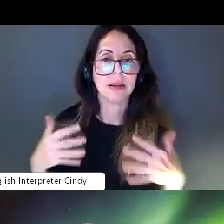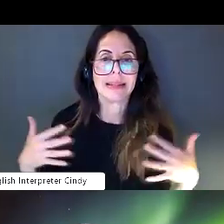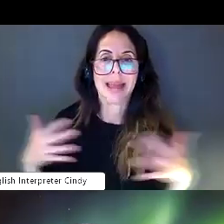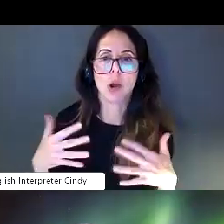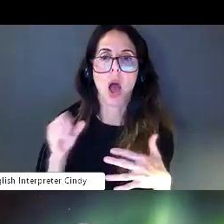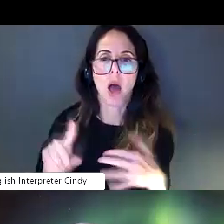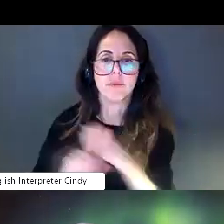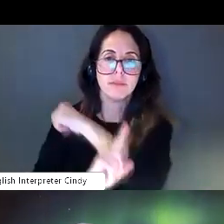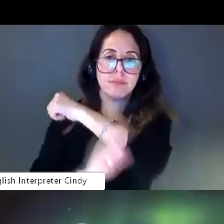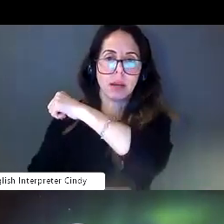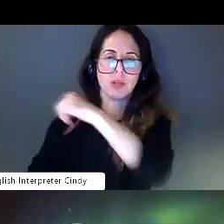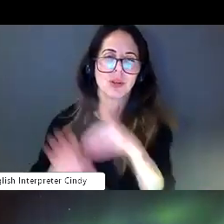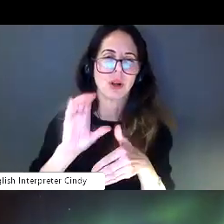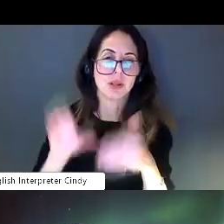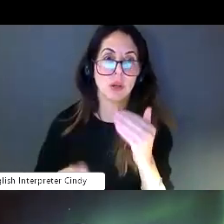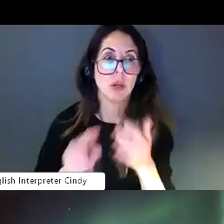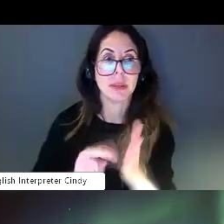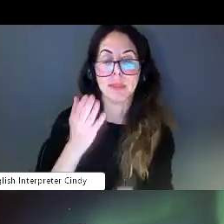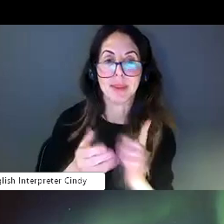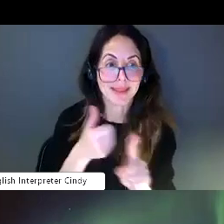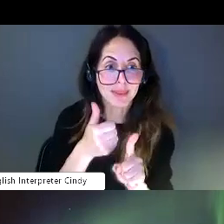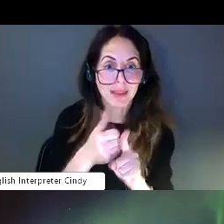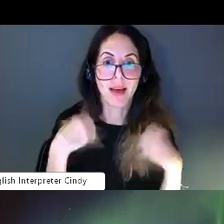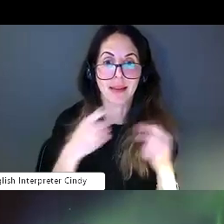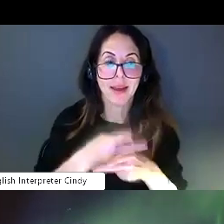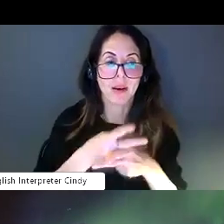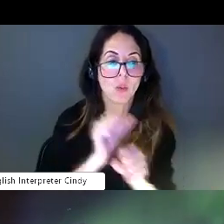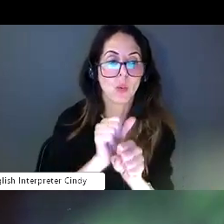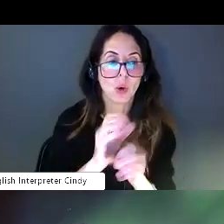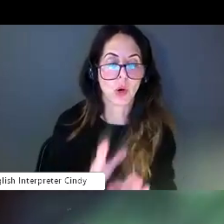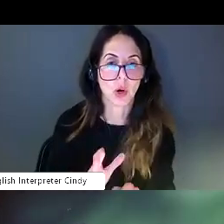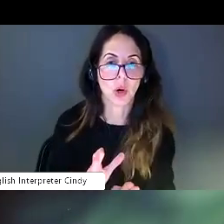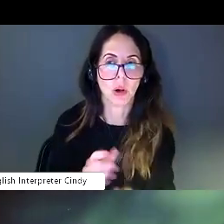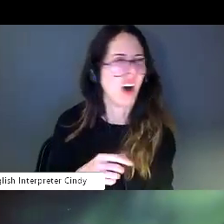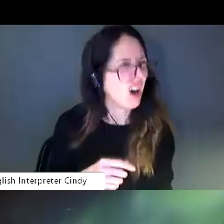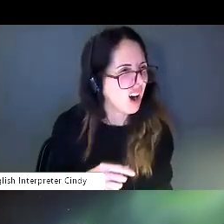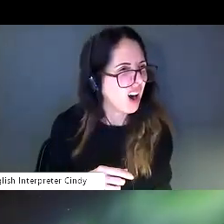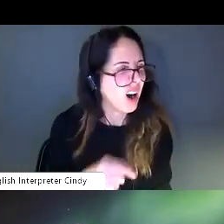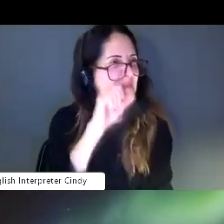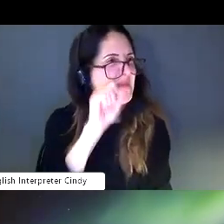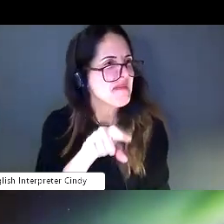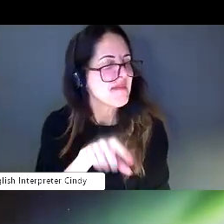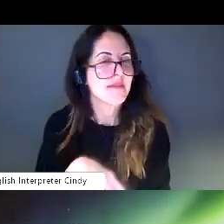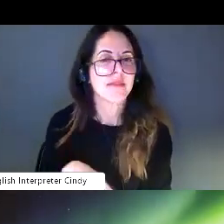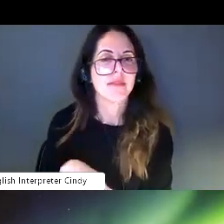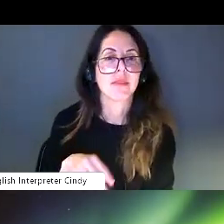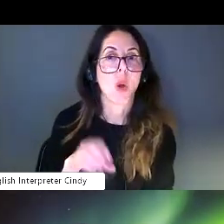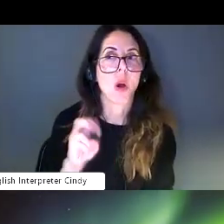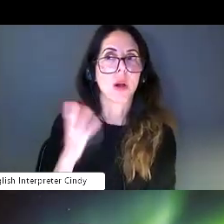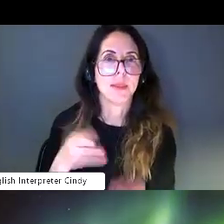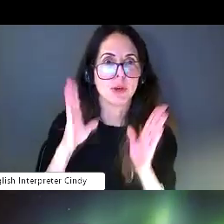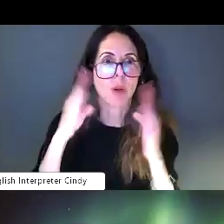fear included the healthcare worker being fearful that they would be seen as a whistleblower, or that they may get in trouble by